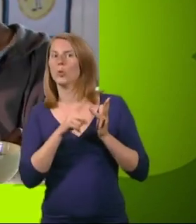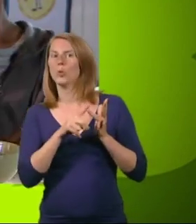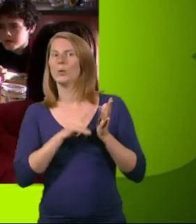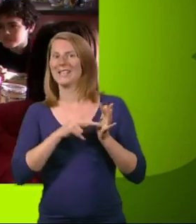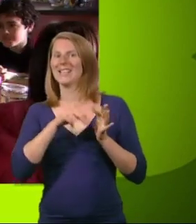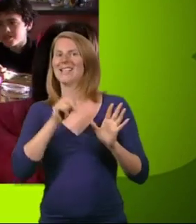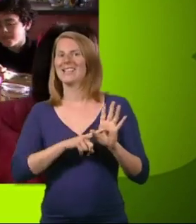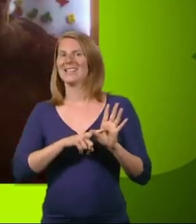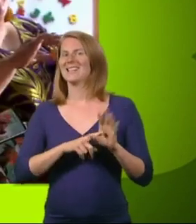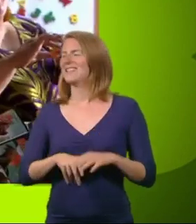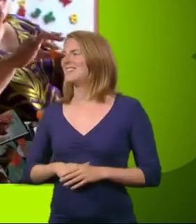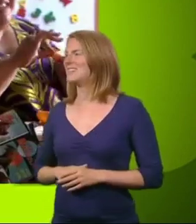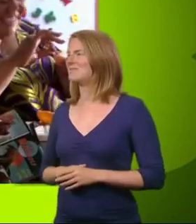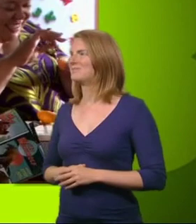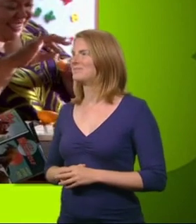Really?